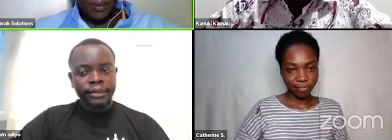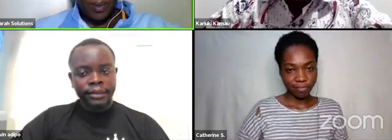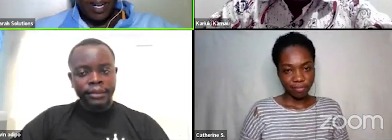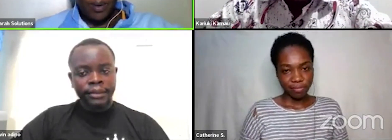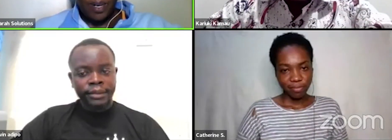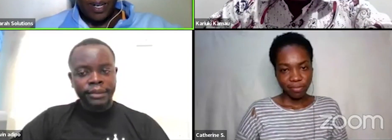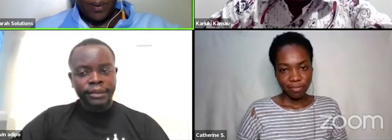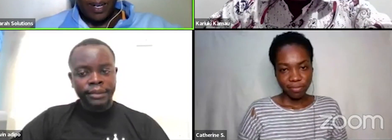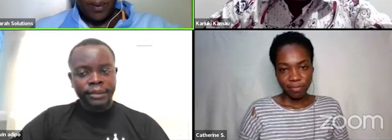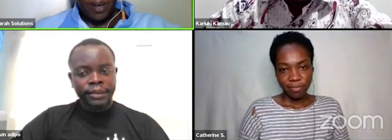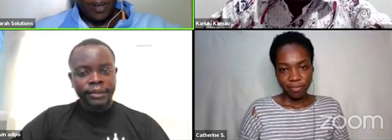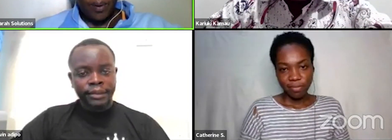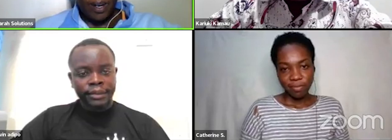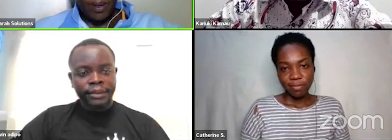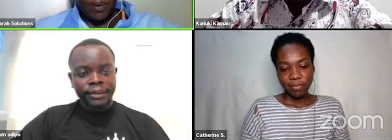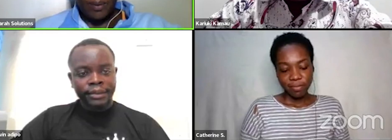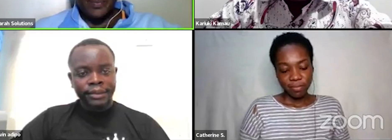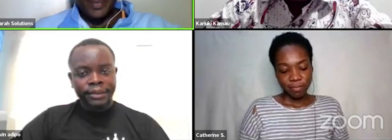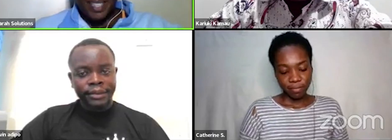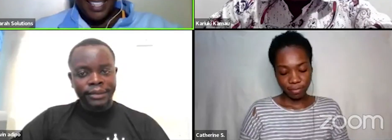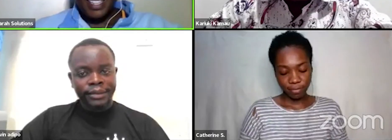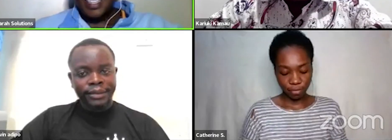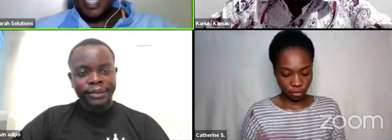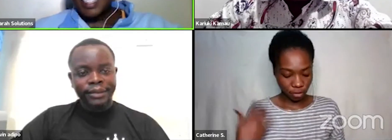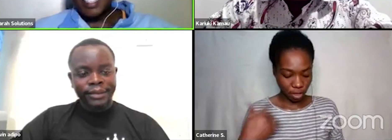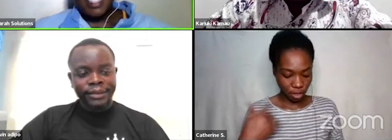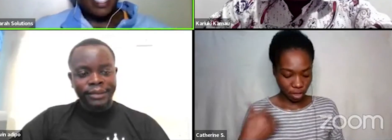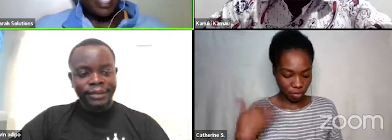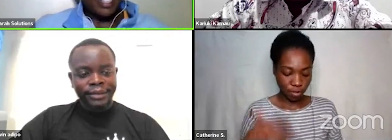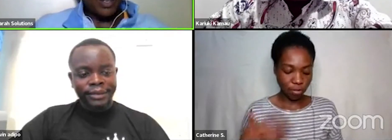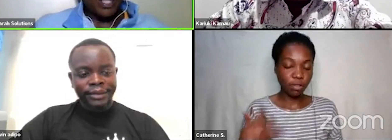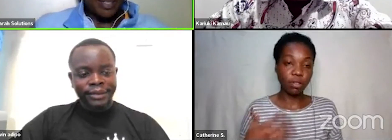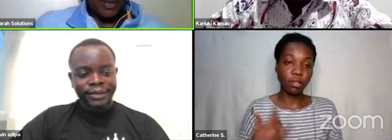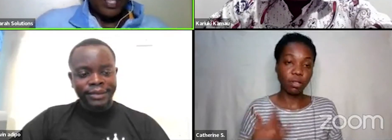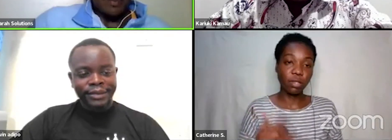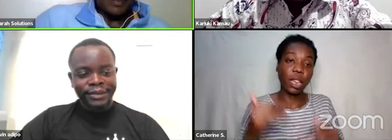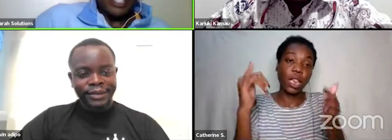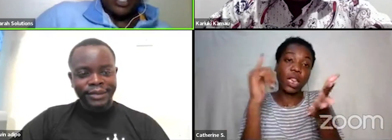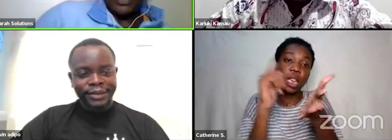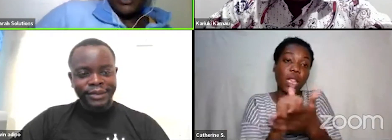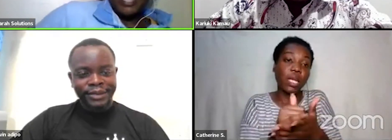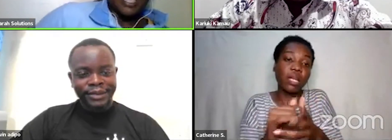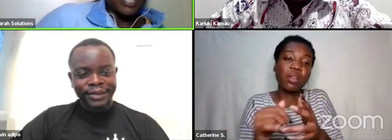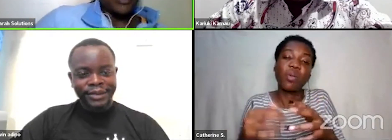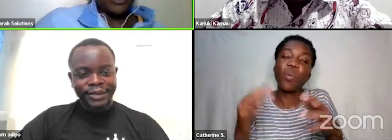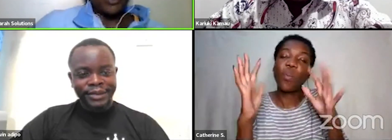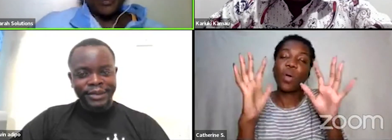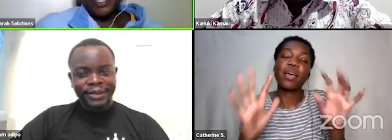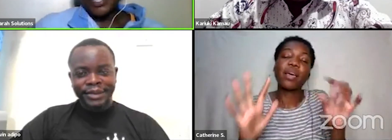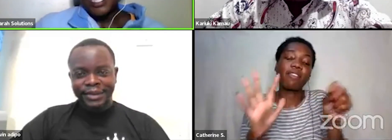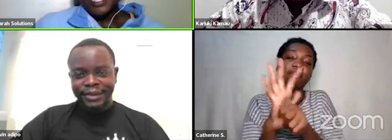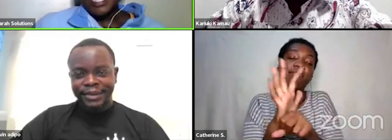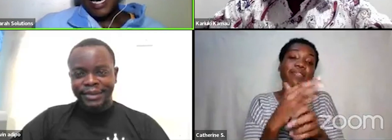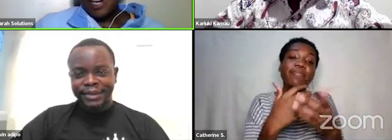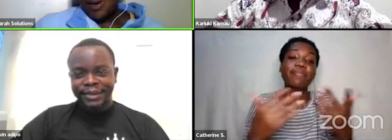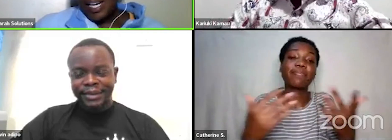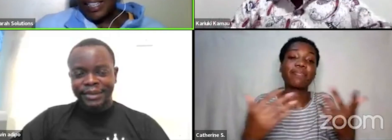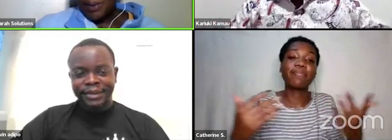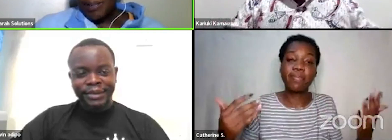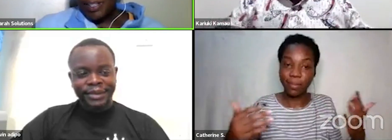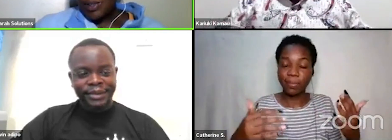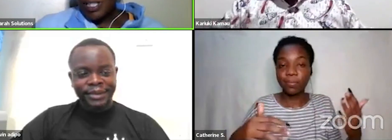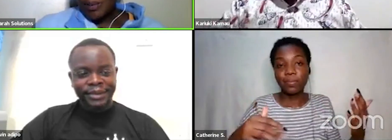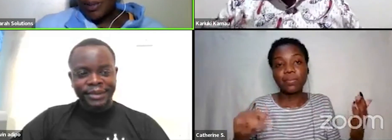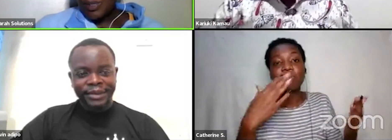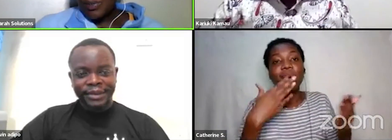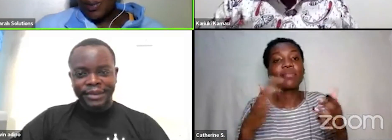Wow. Wow, wow, wow, wow, wow. That is such an awesome parting shot. Thank you so much. Now, I